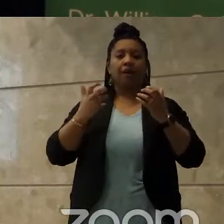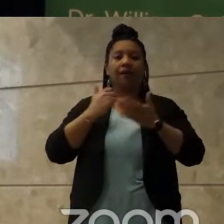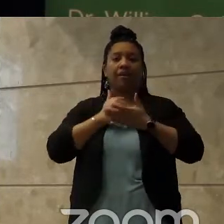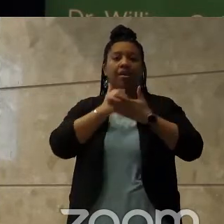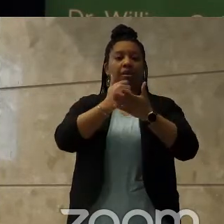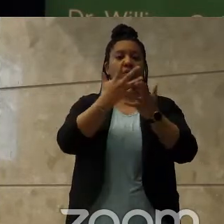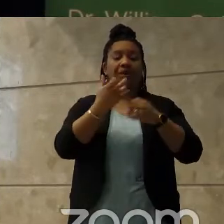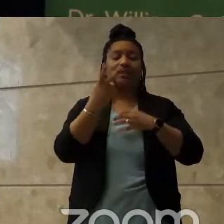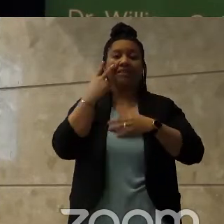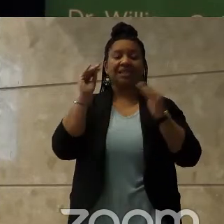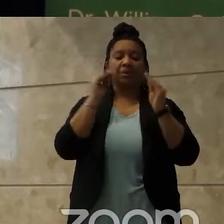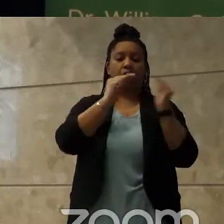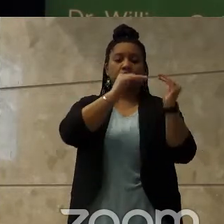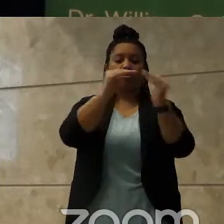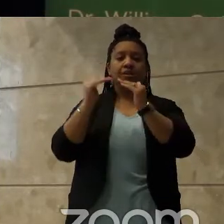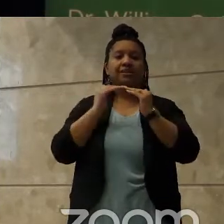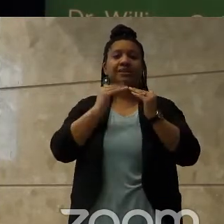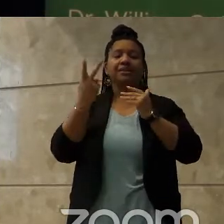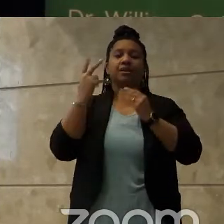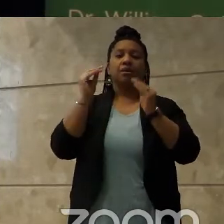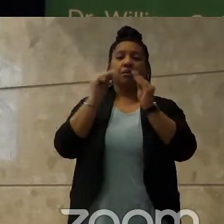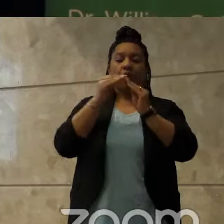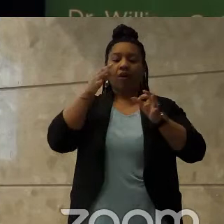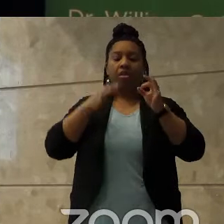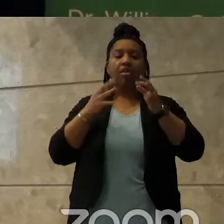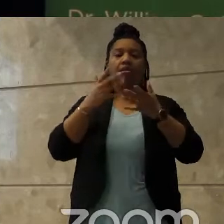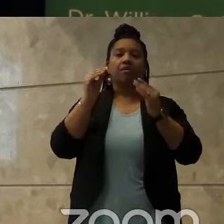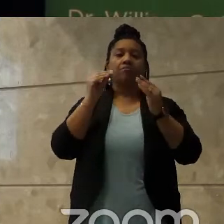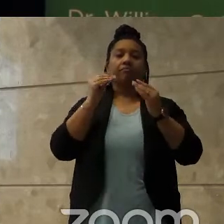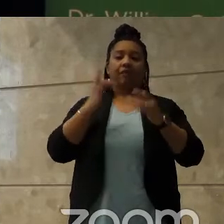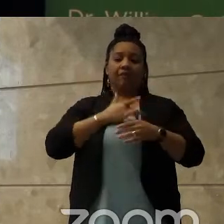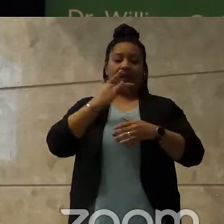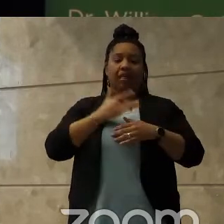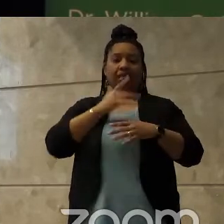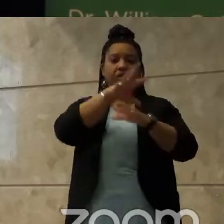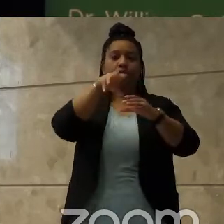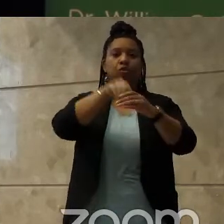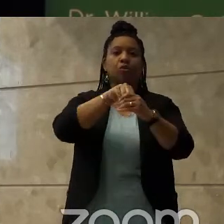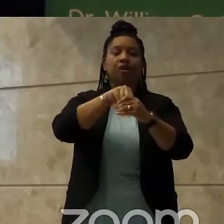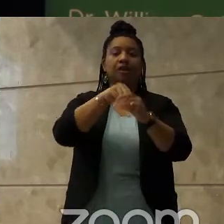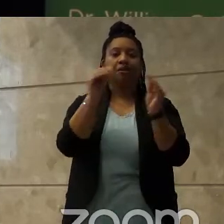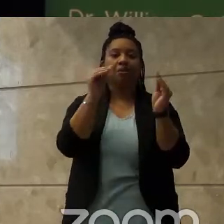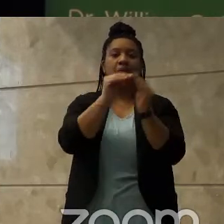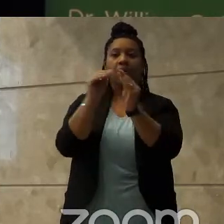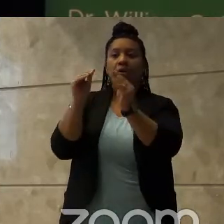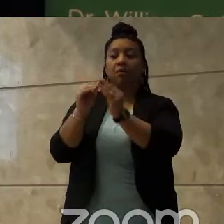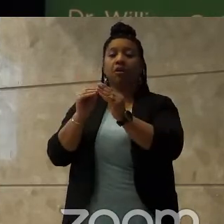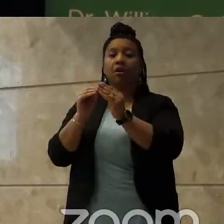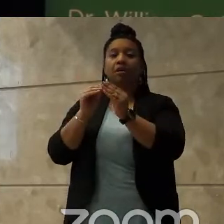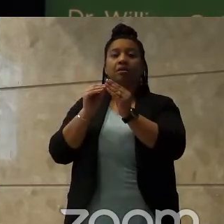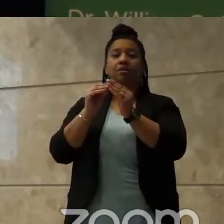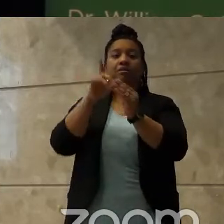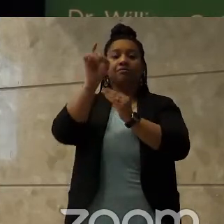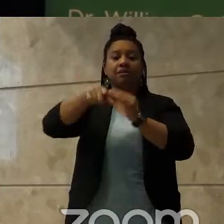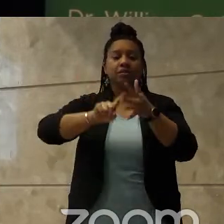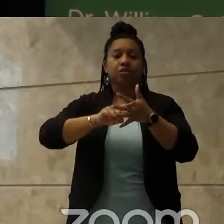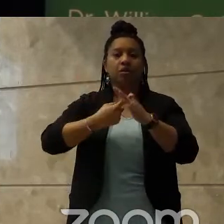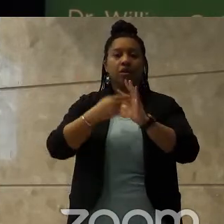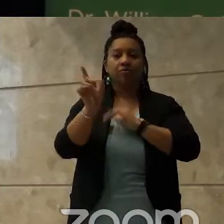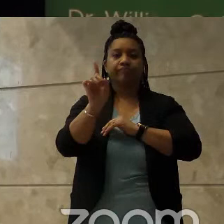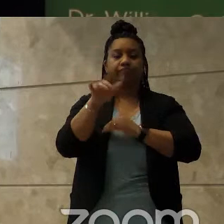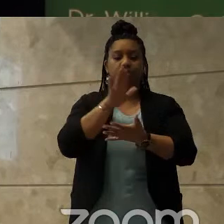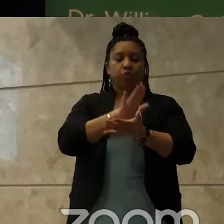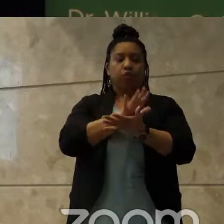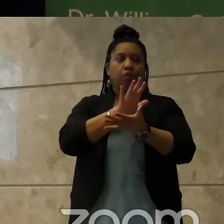more justice, we want to see more equity, if we want people to feel included, the place to start is